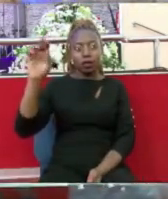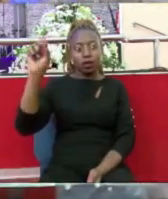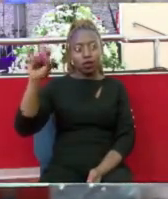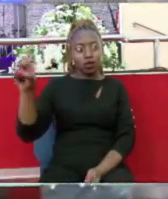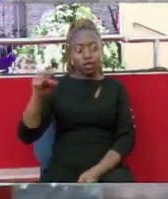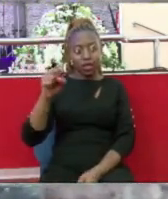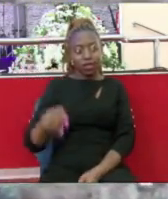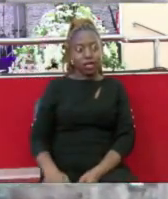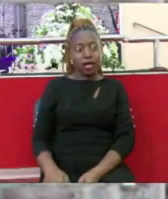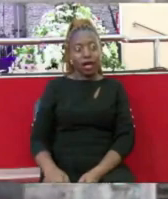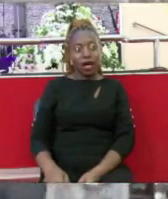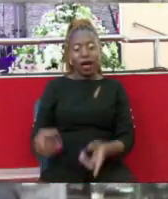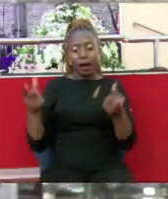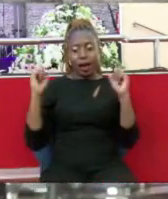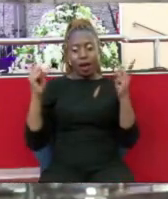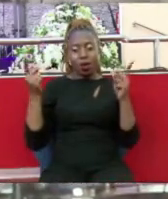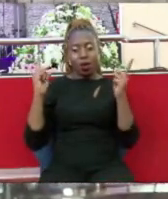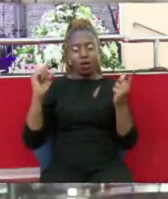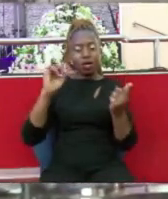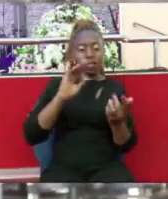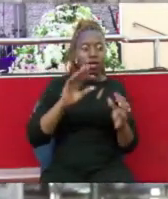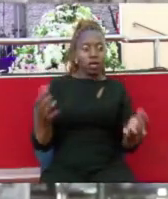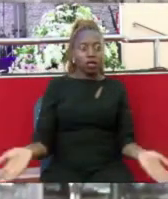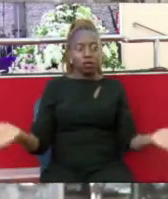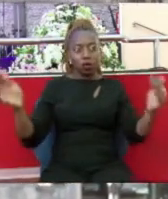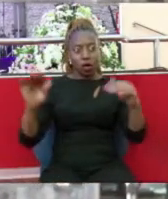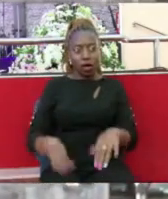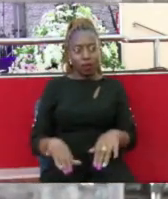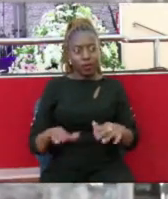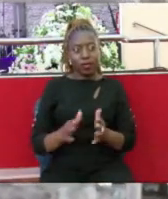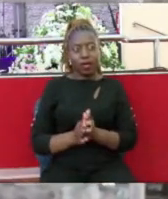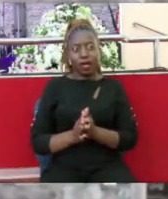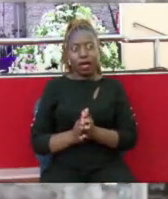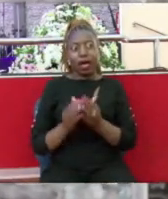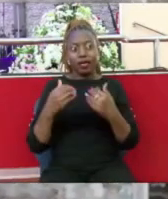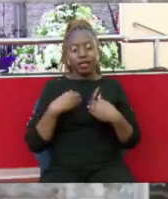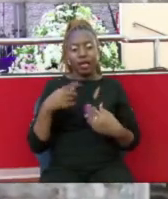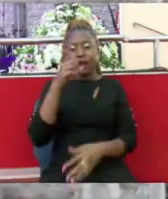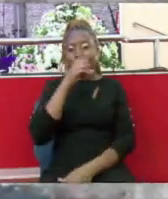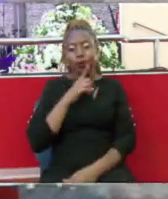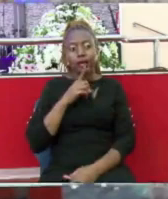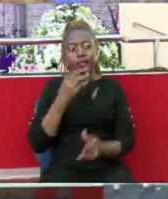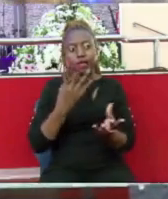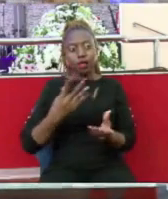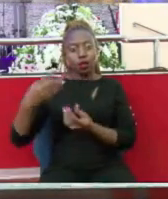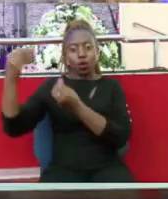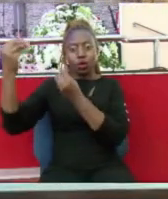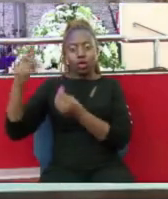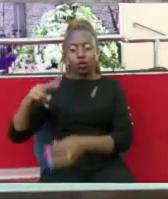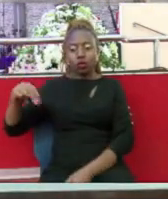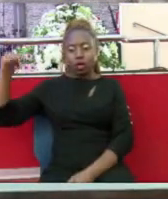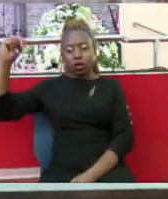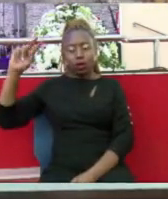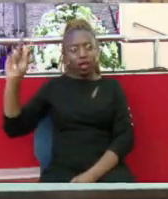was carrying beans. Na ilikuwa imebeba maharage. For starving people in northern Kenya. Ikipelekea watu ambao ni wahanga wa njaa baada ya kusini ya Mbeya. What